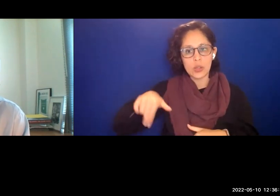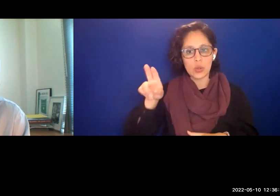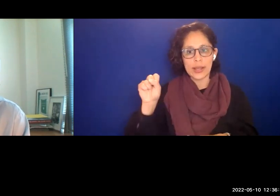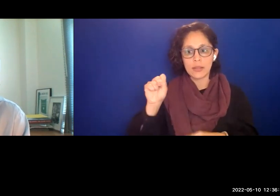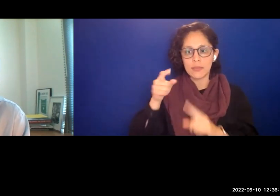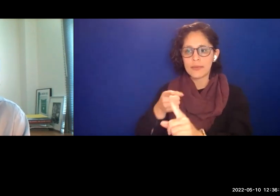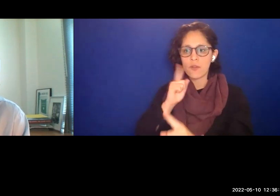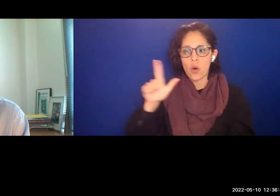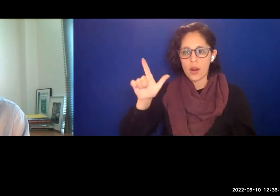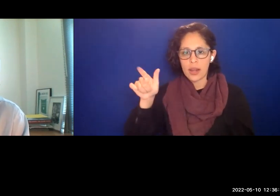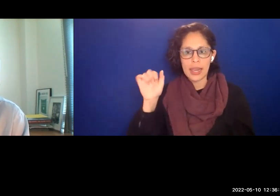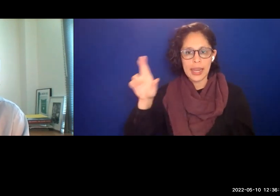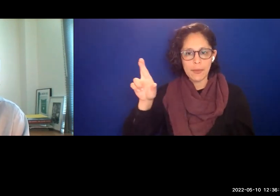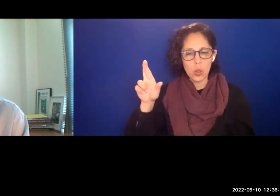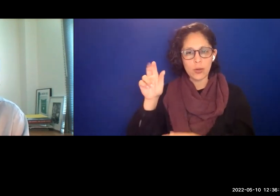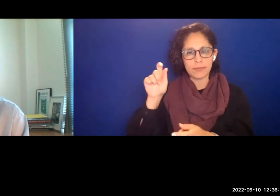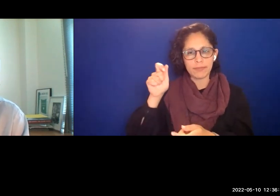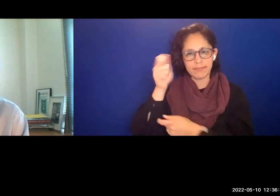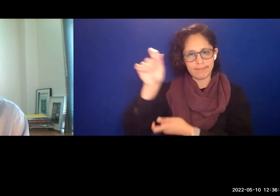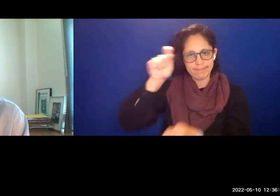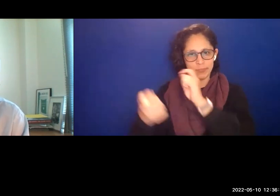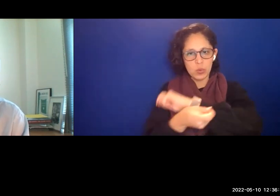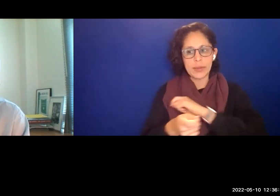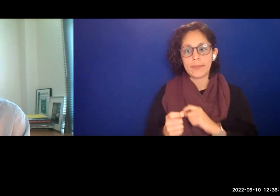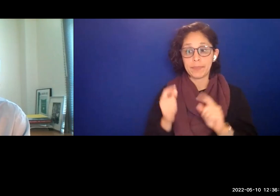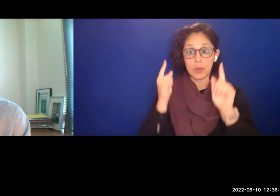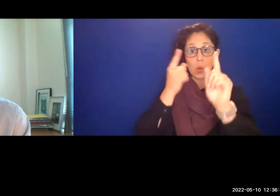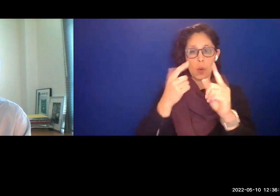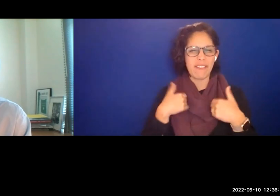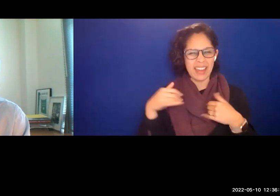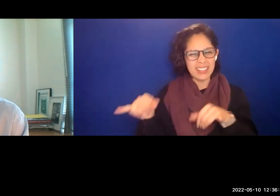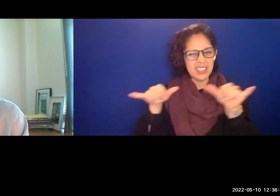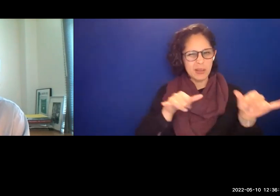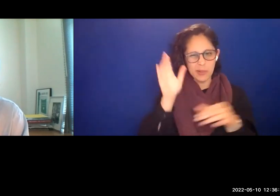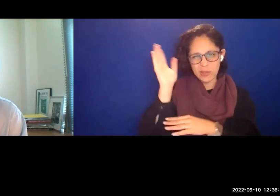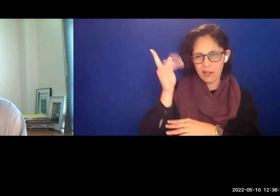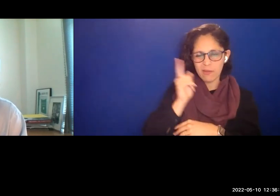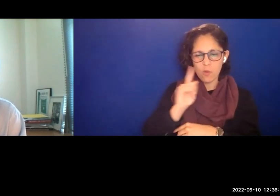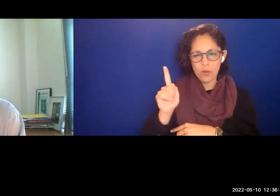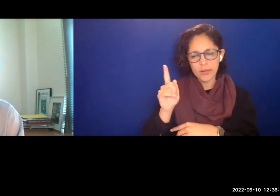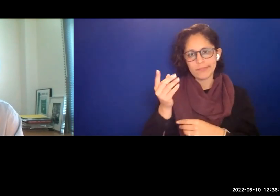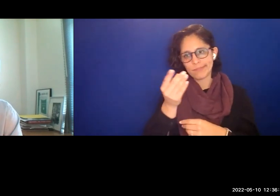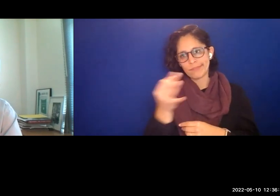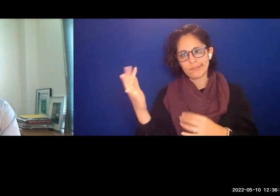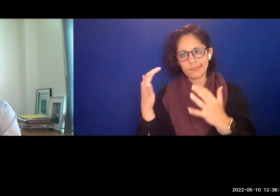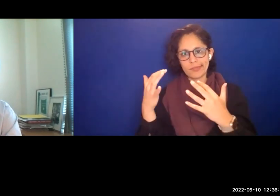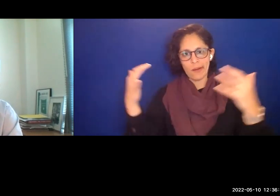movement. And the goal, this, I've done a similar kind of talk for various audiences,